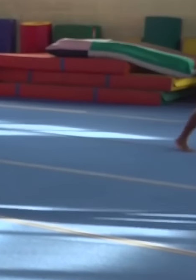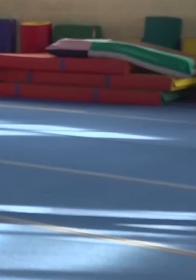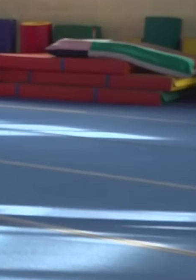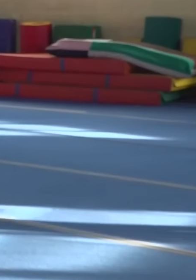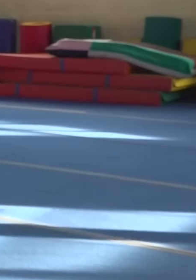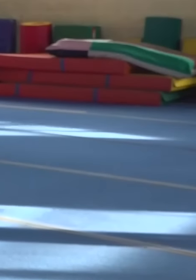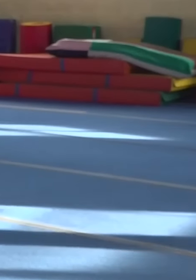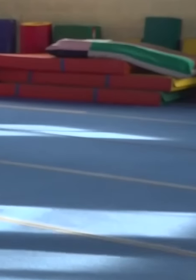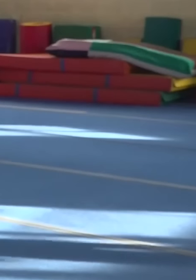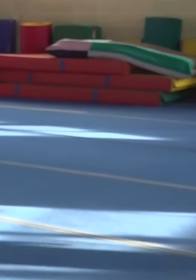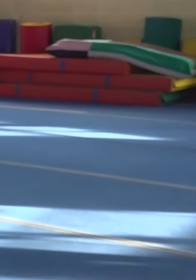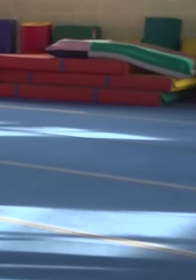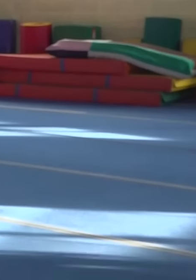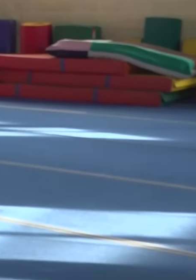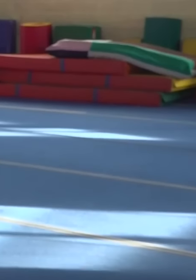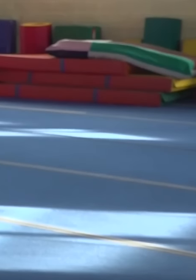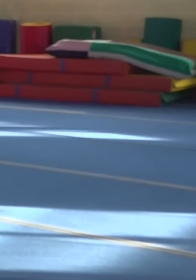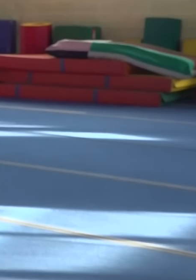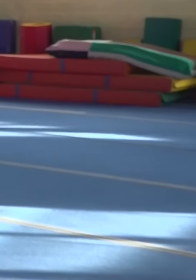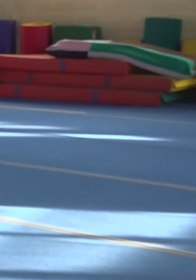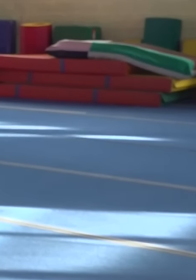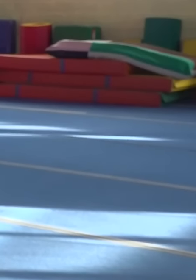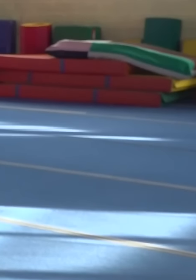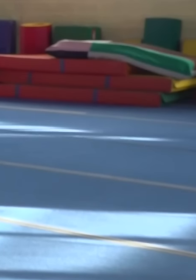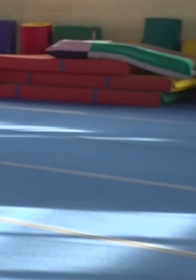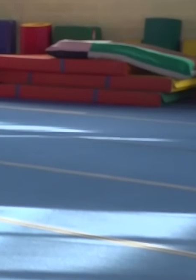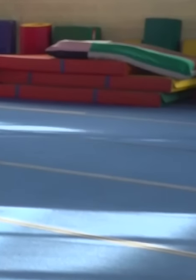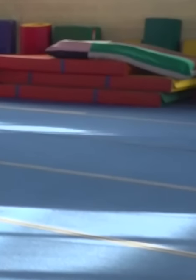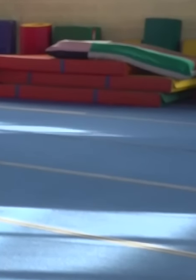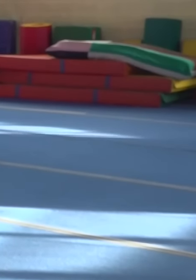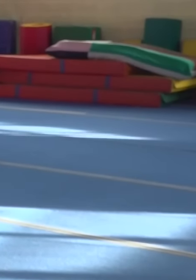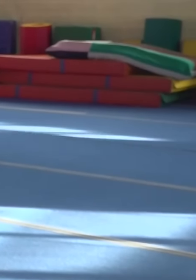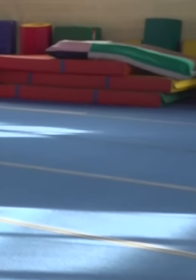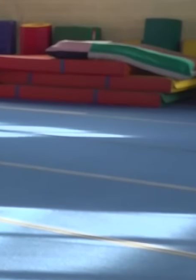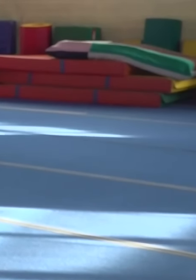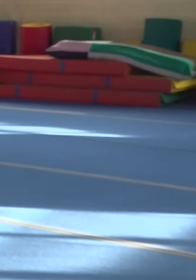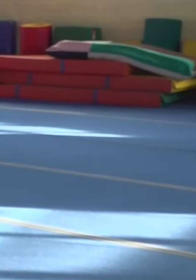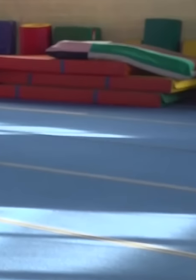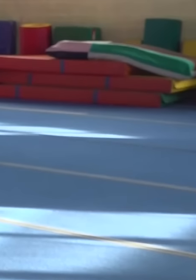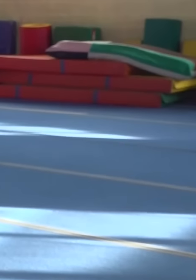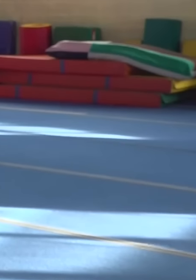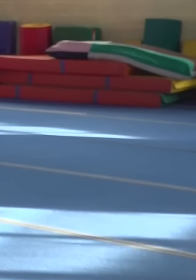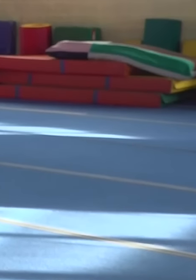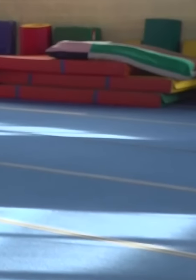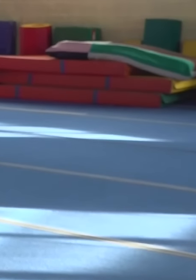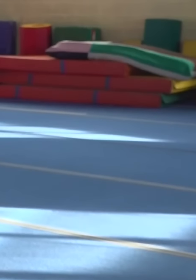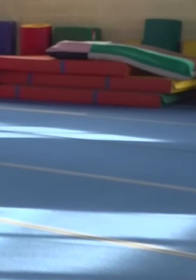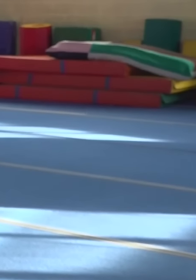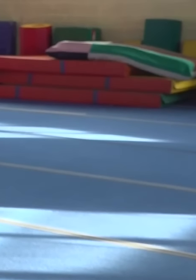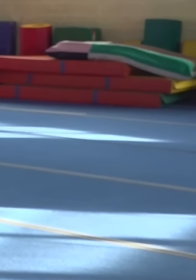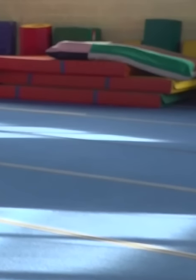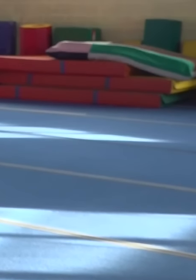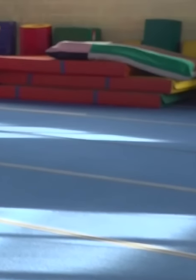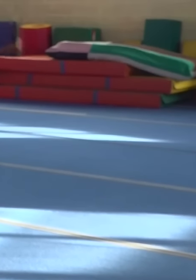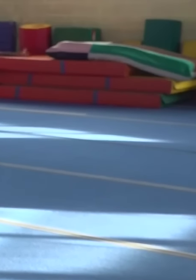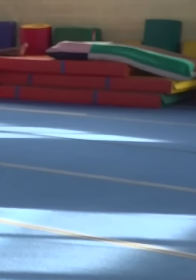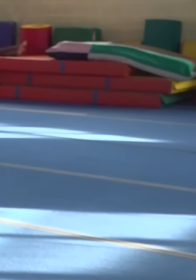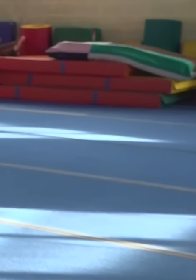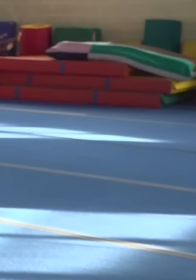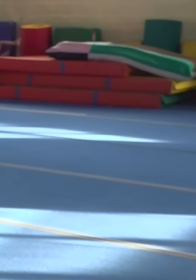because, for example, Trinidad, who will be competing, they have 17 gymnastics clubs to choose their team from. So across the